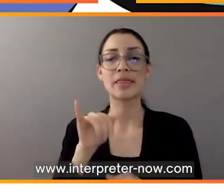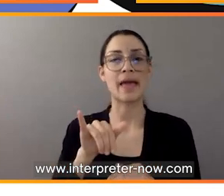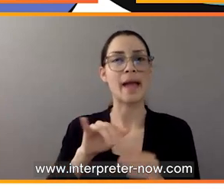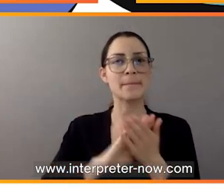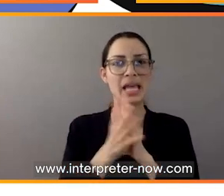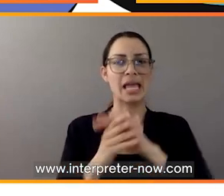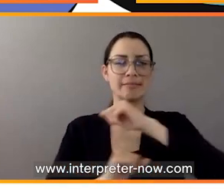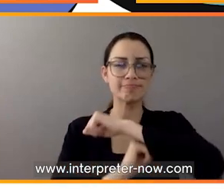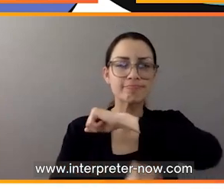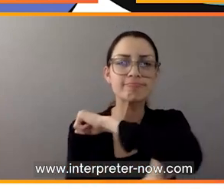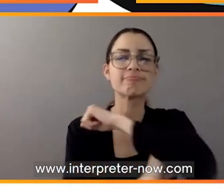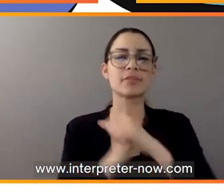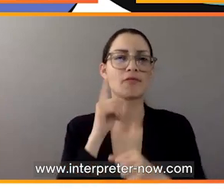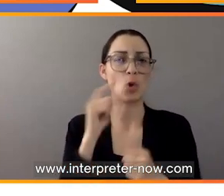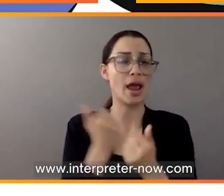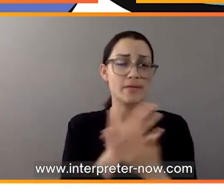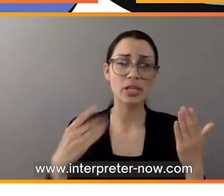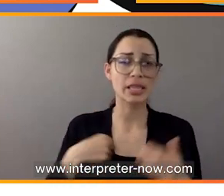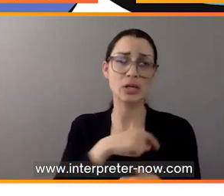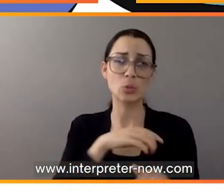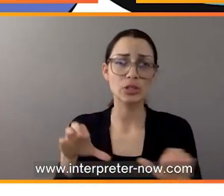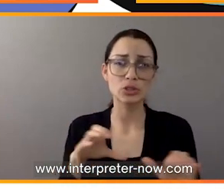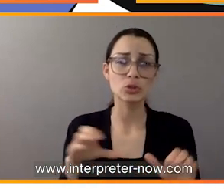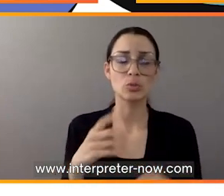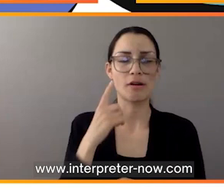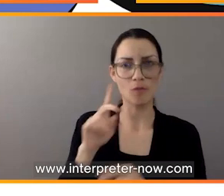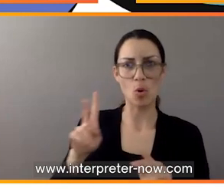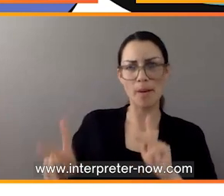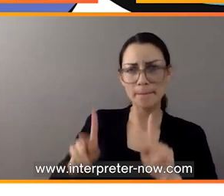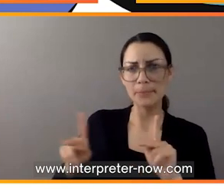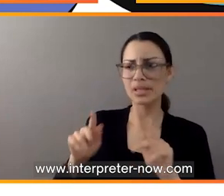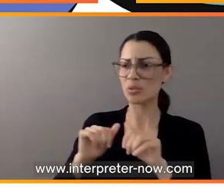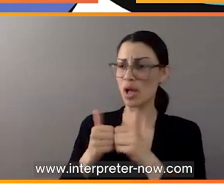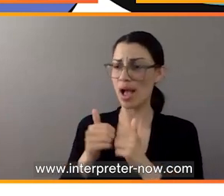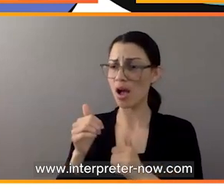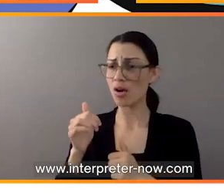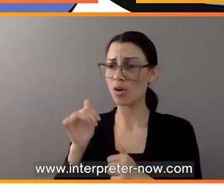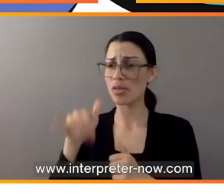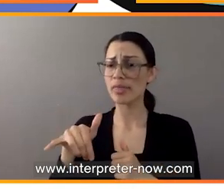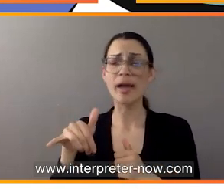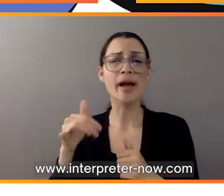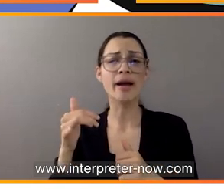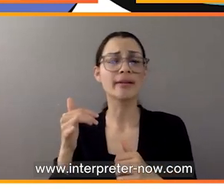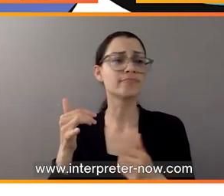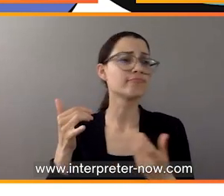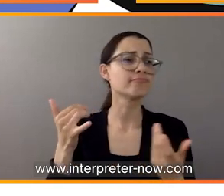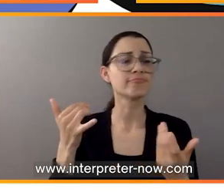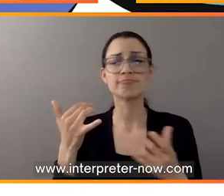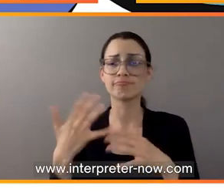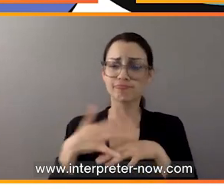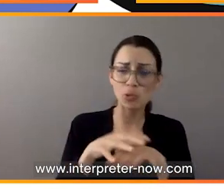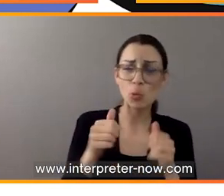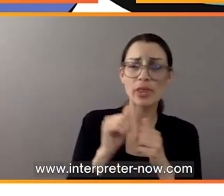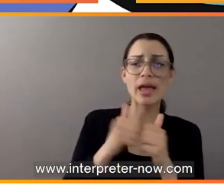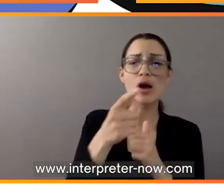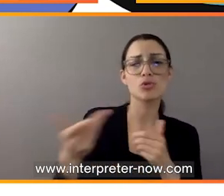really everything that we did. And what I mean by that is from a people standpoint, how was that integrated into how you